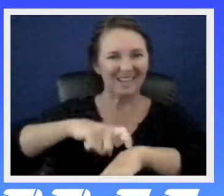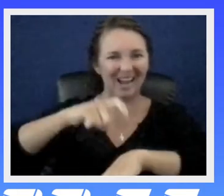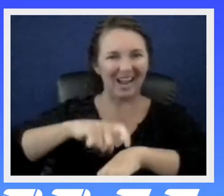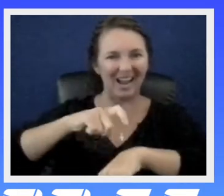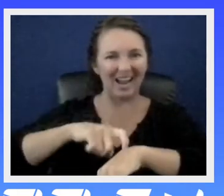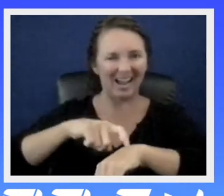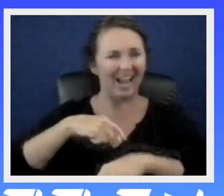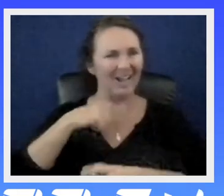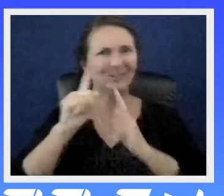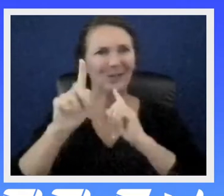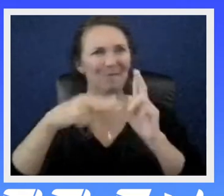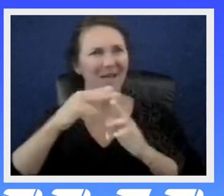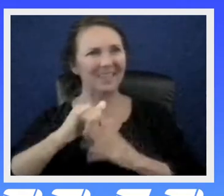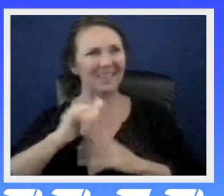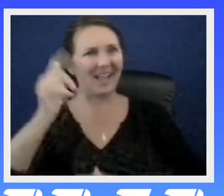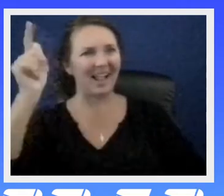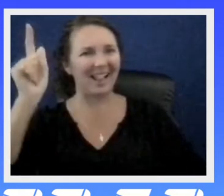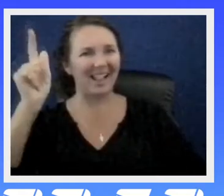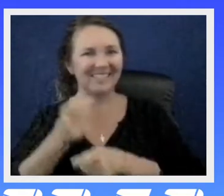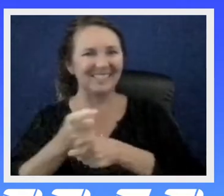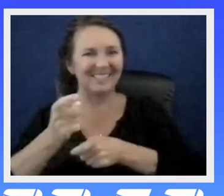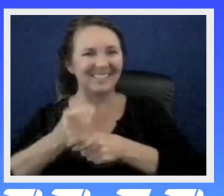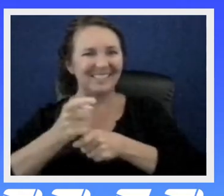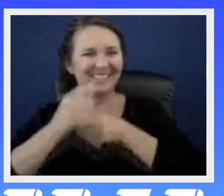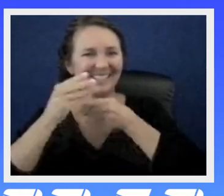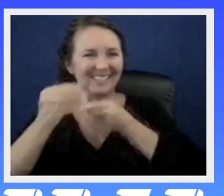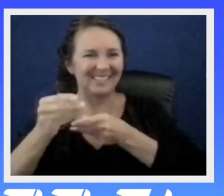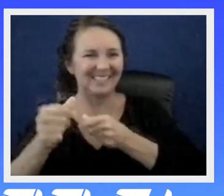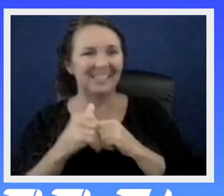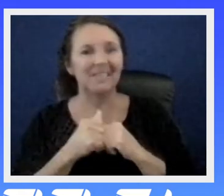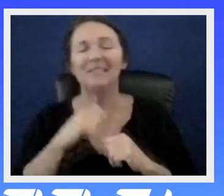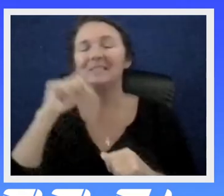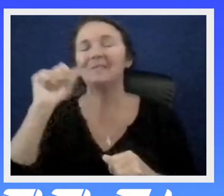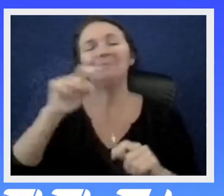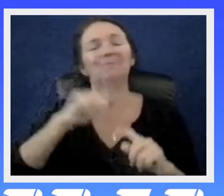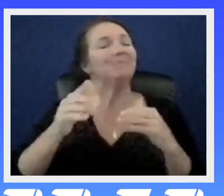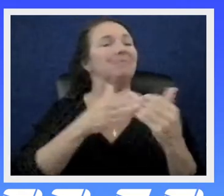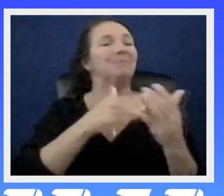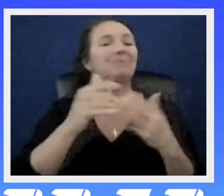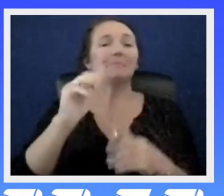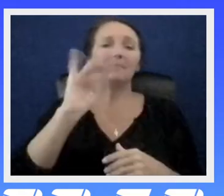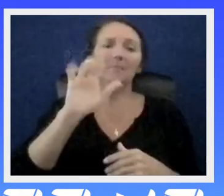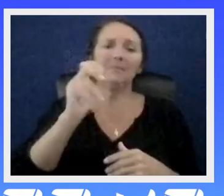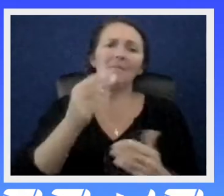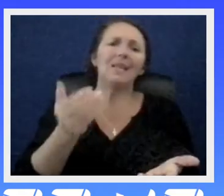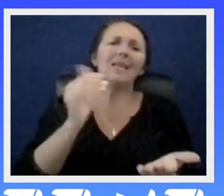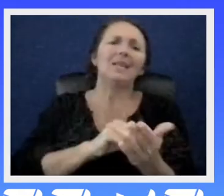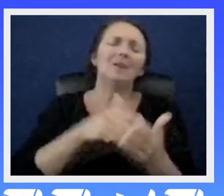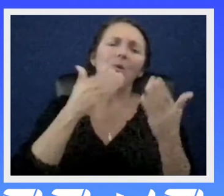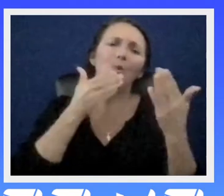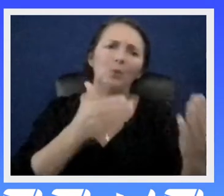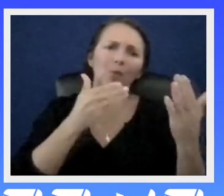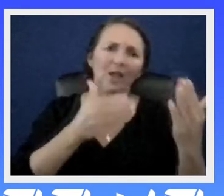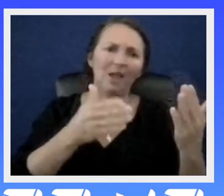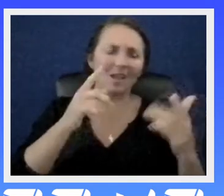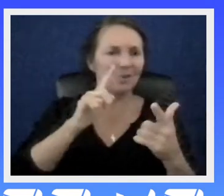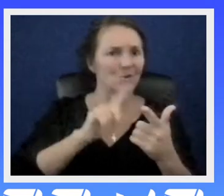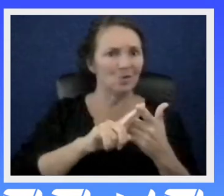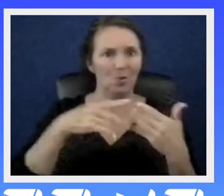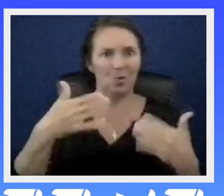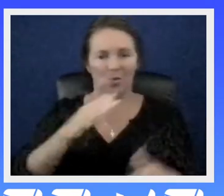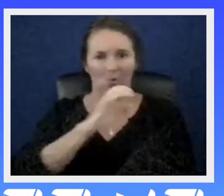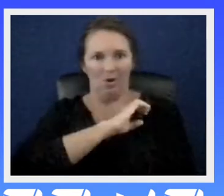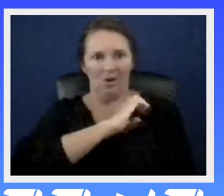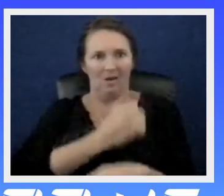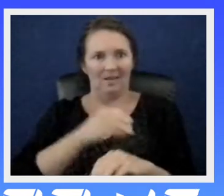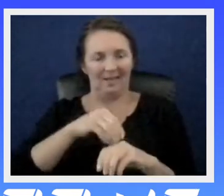that. Yeah, absolutely. And first of all, Micah, thank you for creating just great energy in this remote